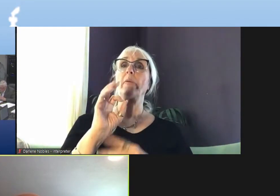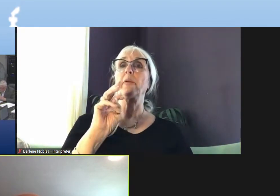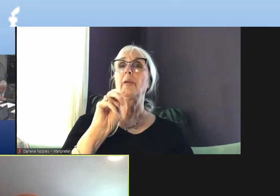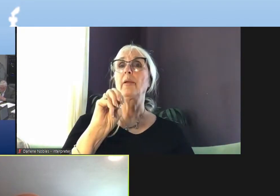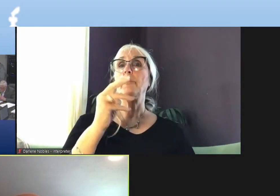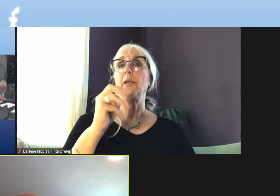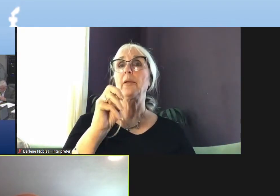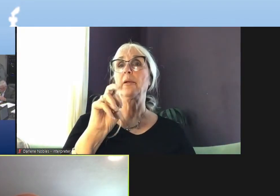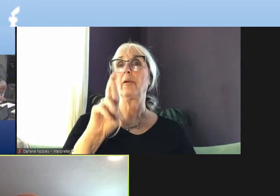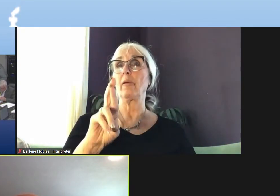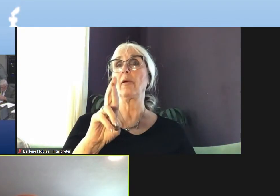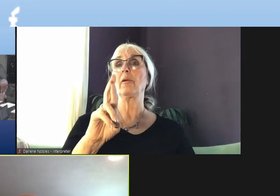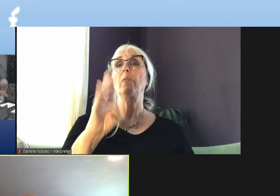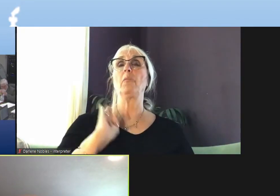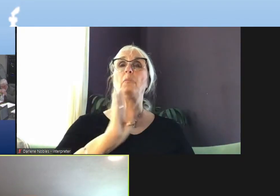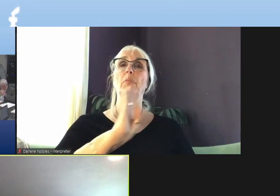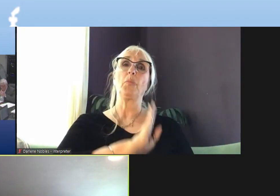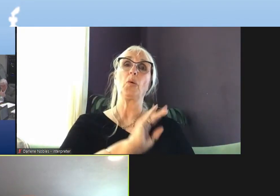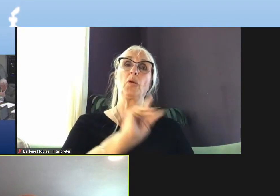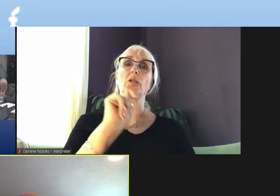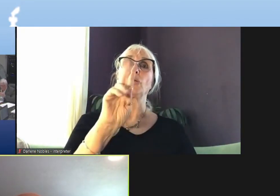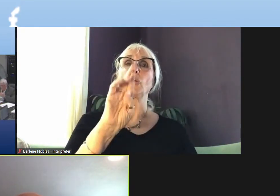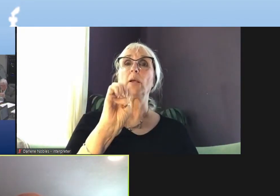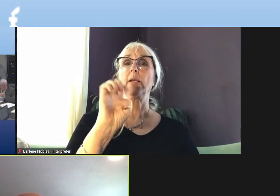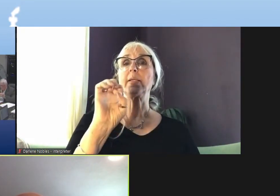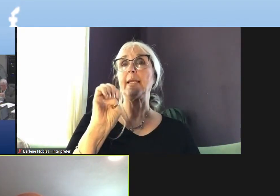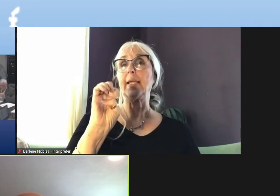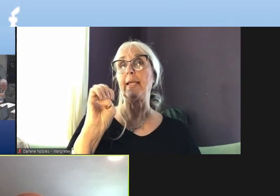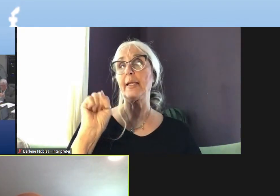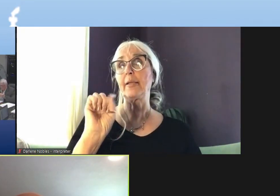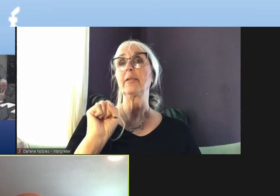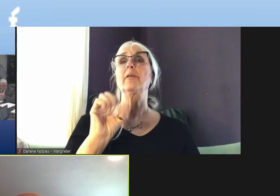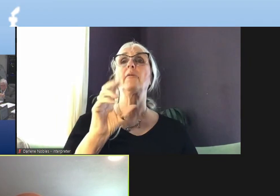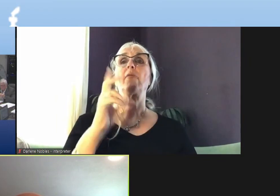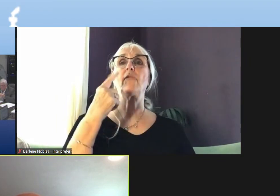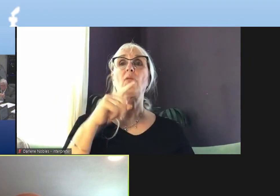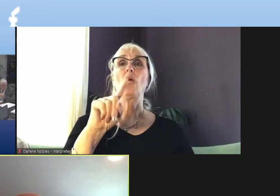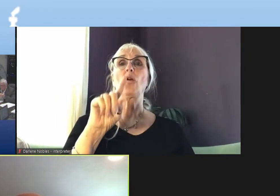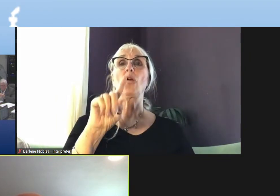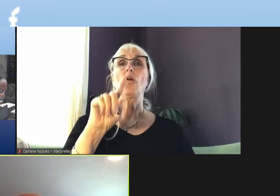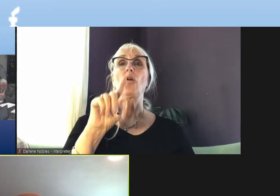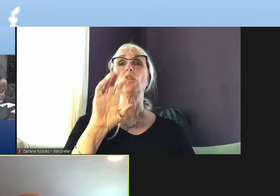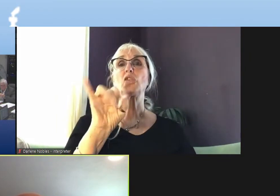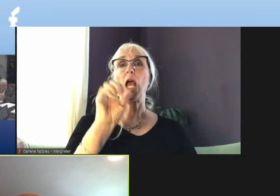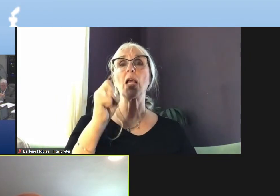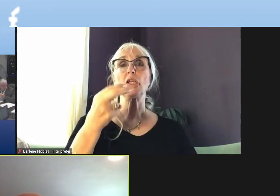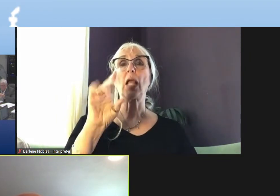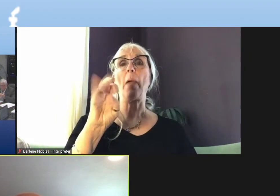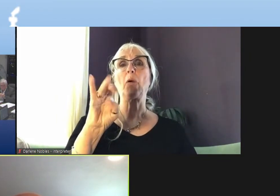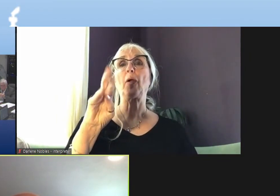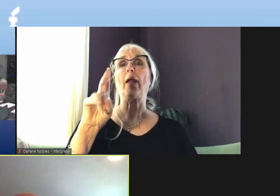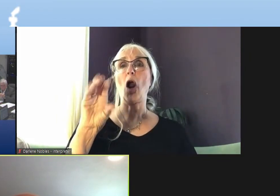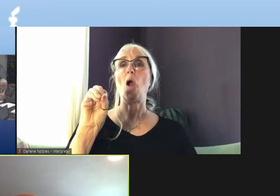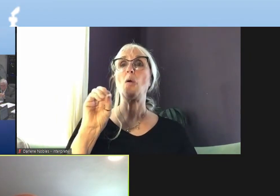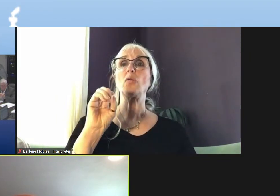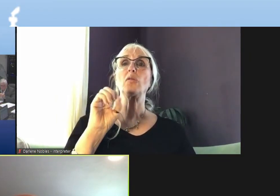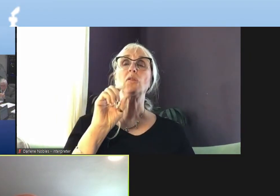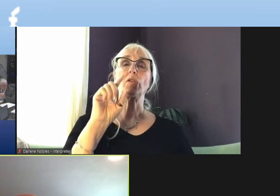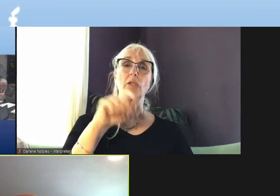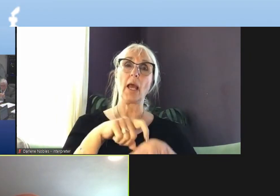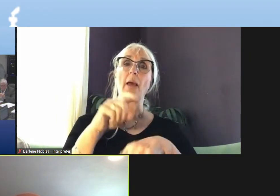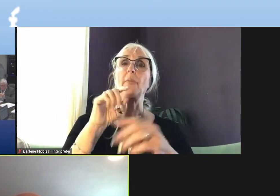Retardation Center Board of Trustees. They are requesting the reappointment of Josh Caballero to the Board of Trustees for a term to expire November